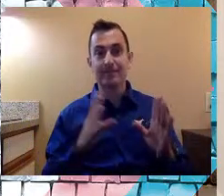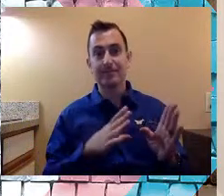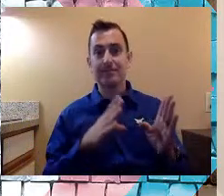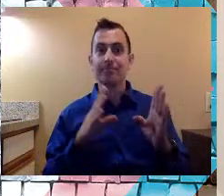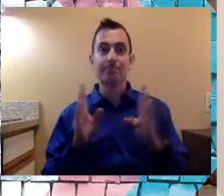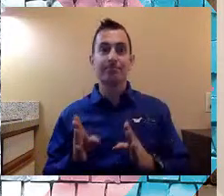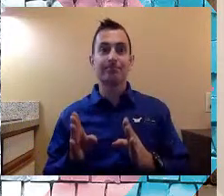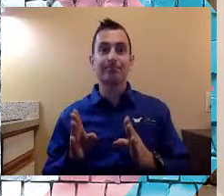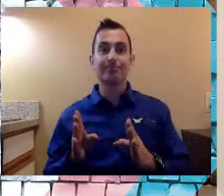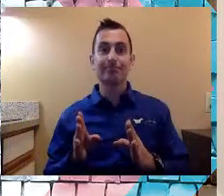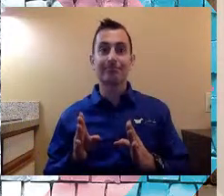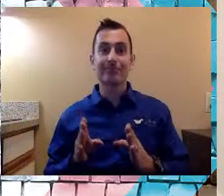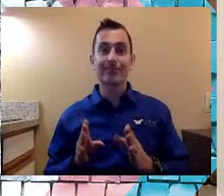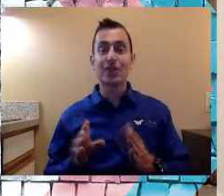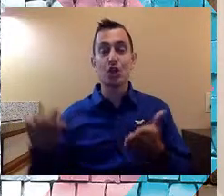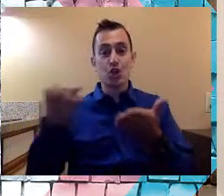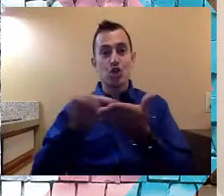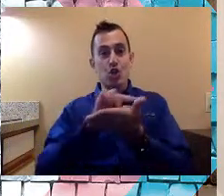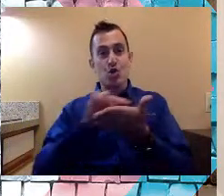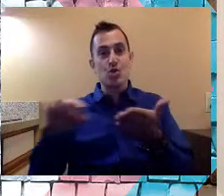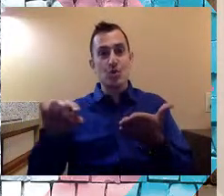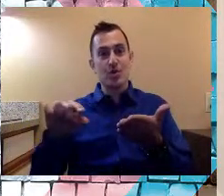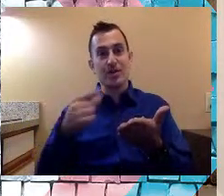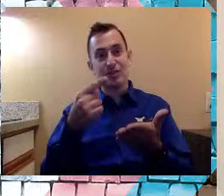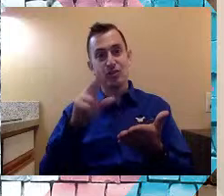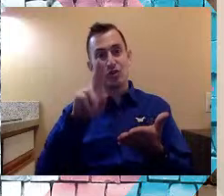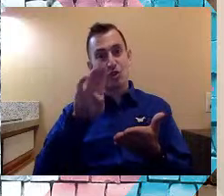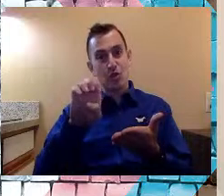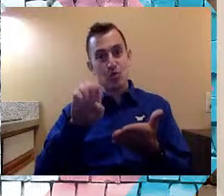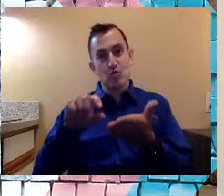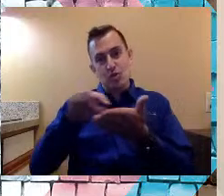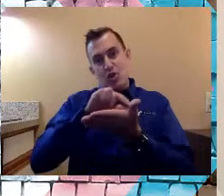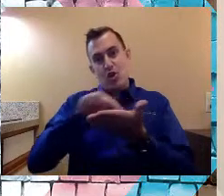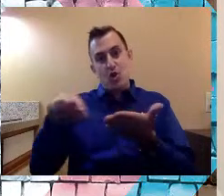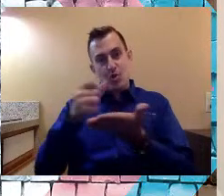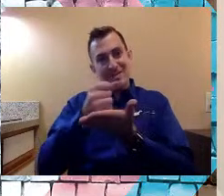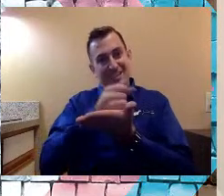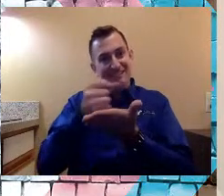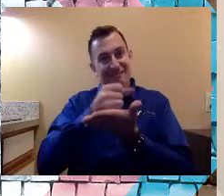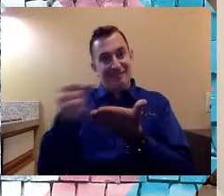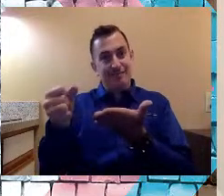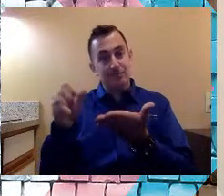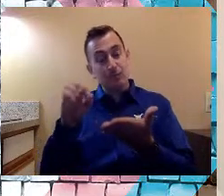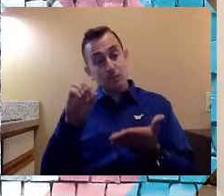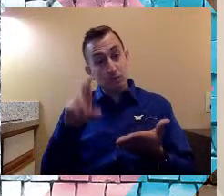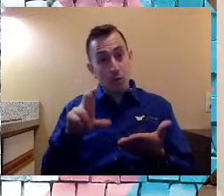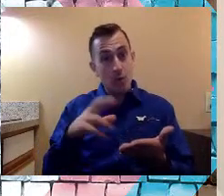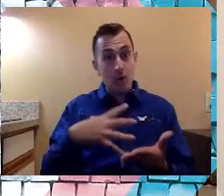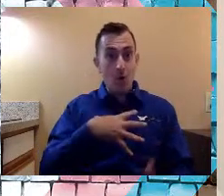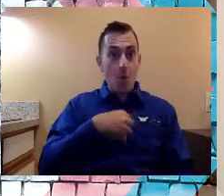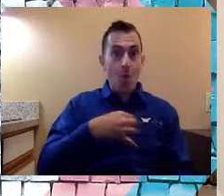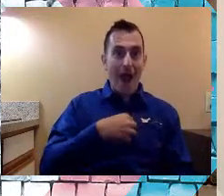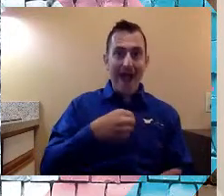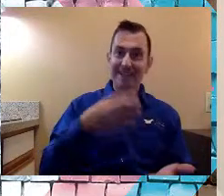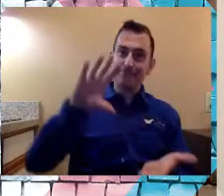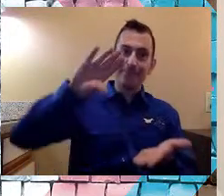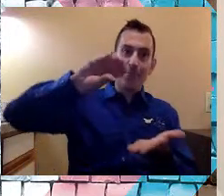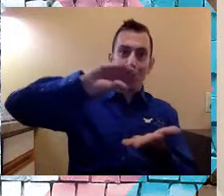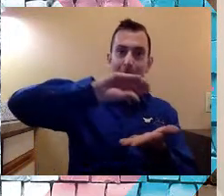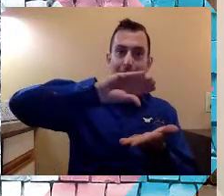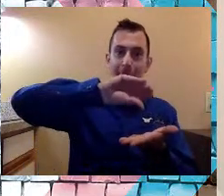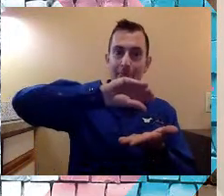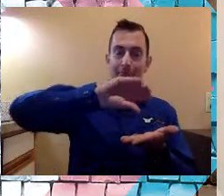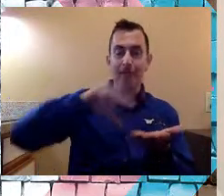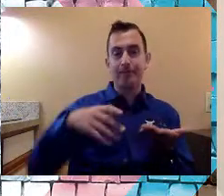need a glue stick, or if you don't have a glue stick, you could use white glue, or you could use